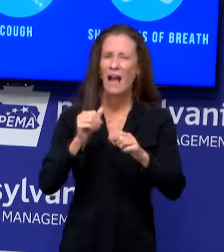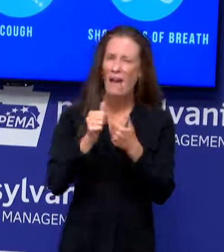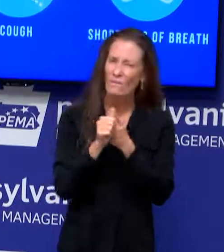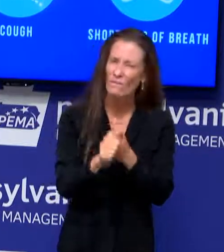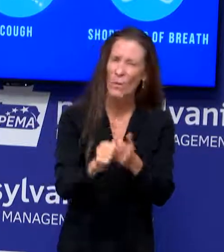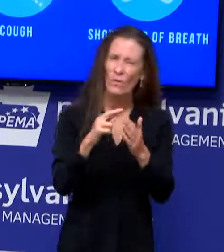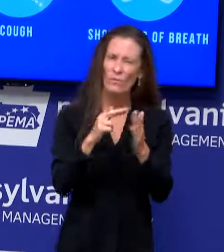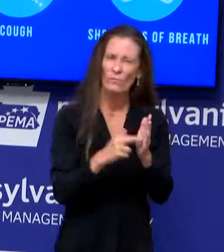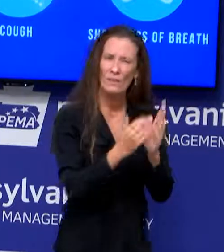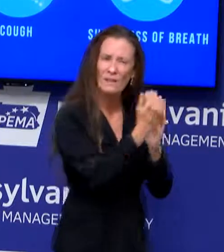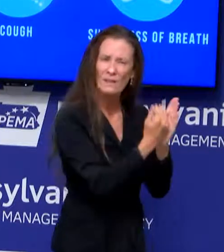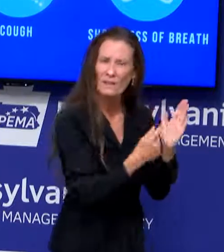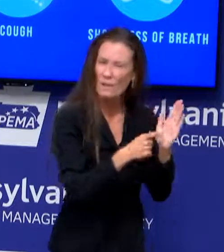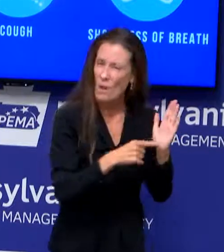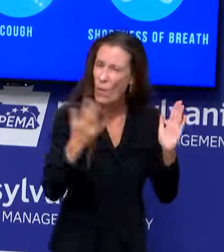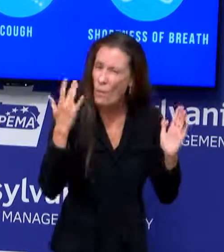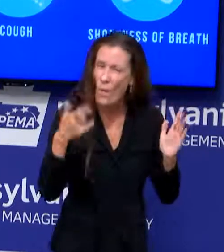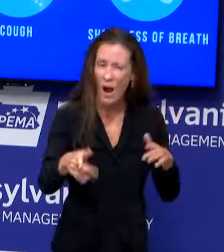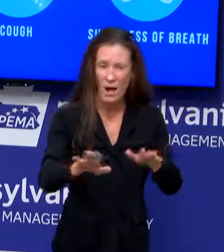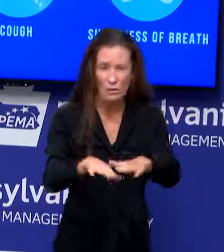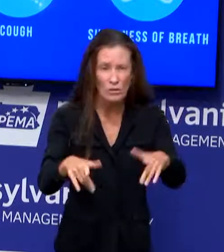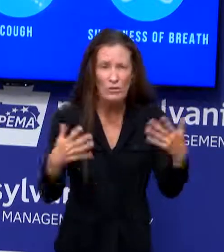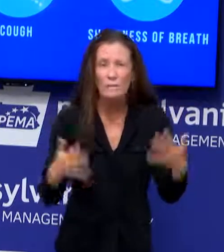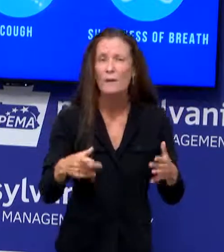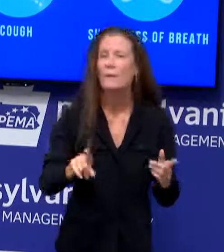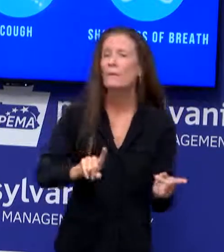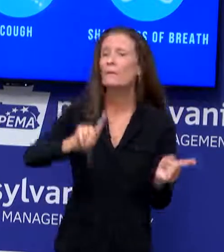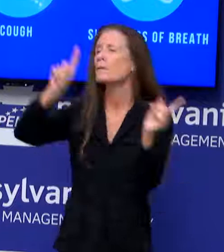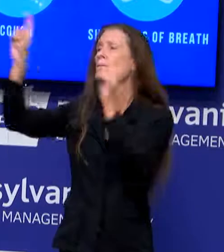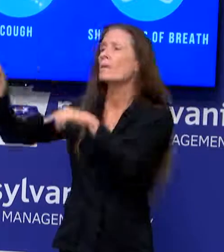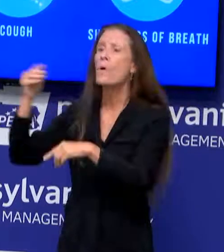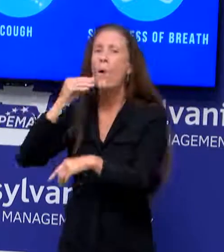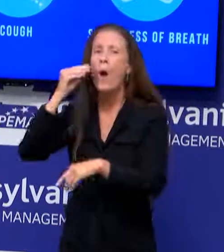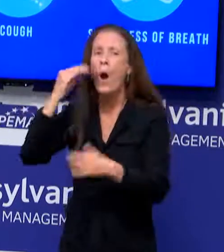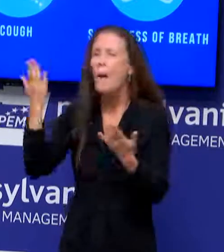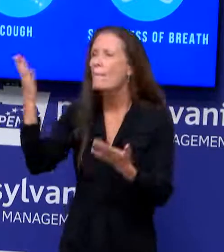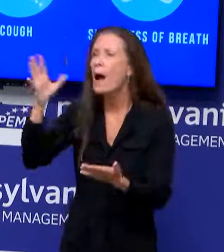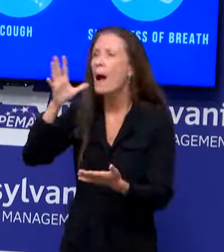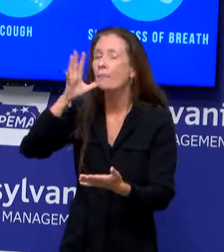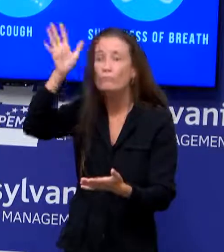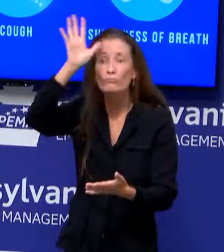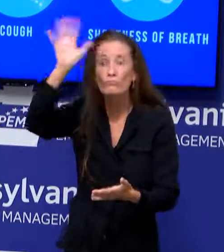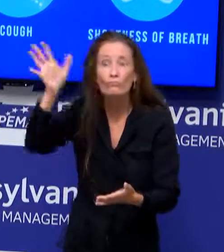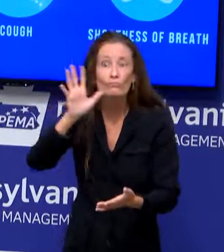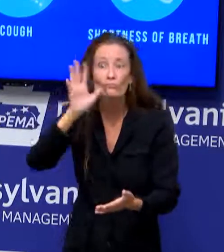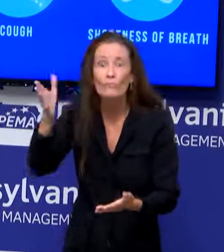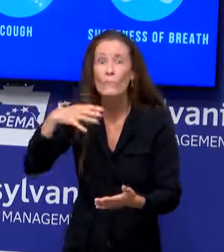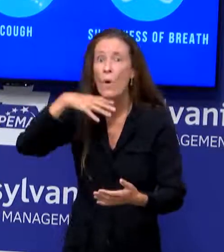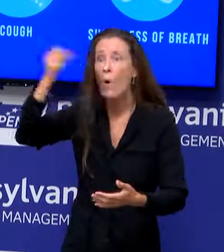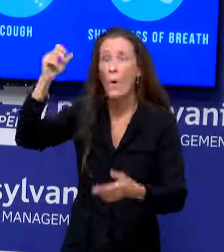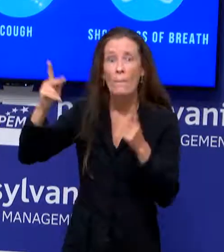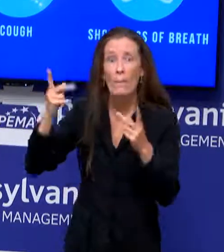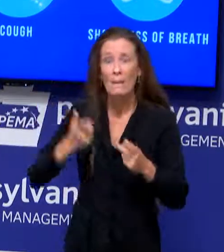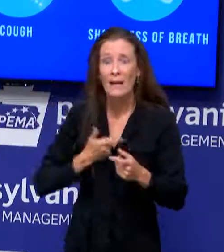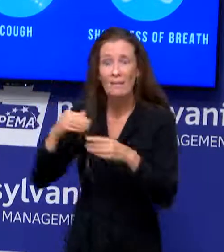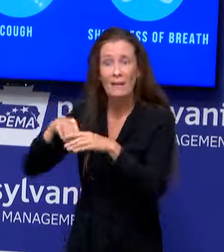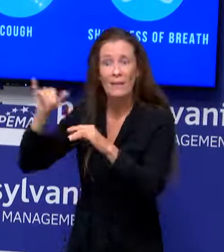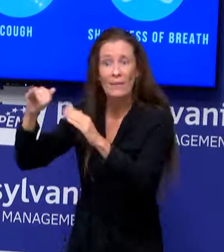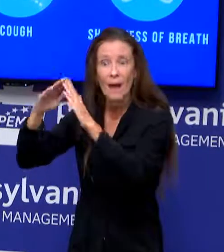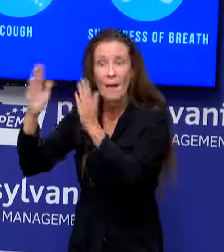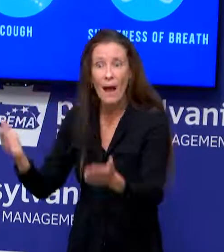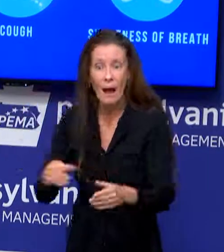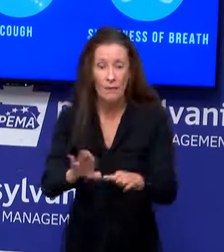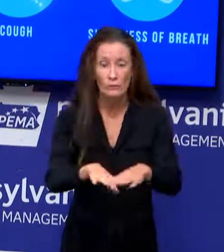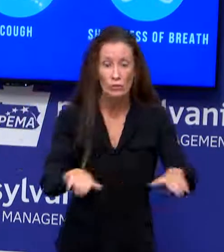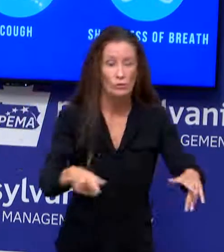older, and then sometimes see grandparents who are older. And so it is very clear that young people can spread this virus, and we